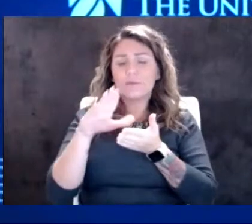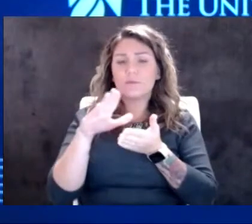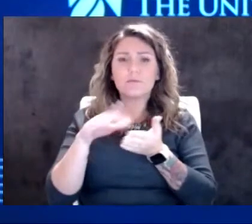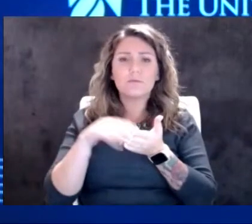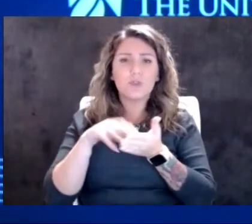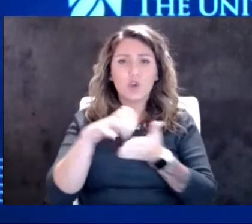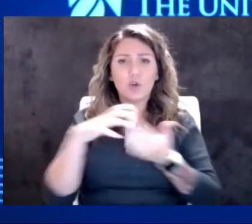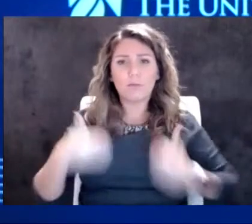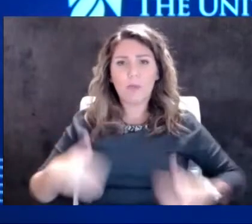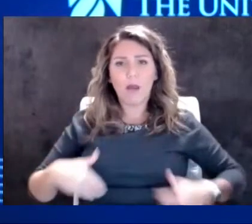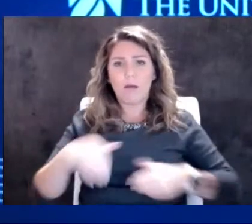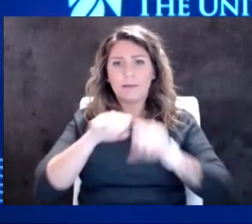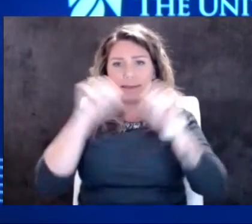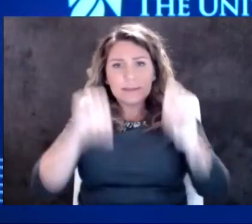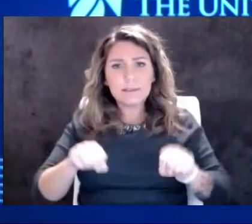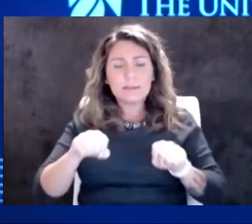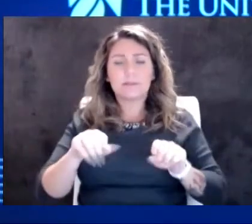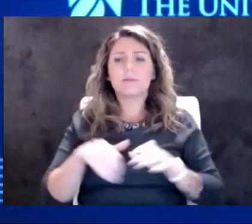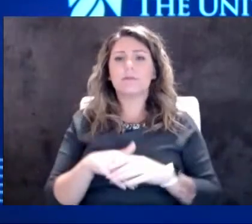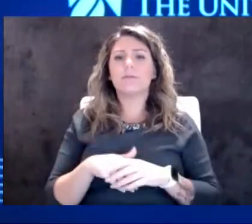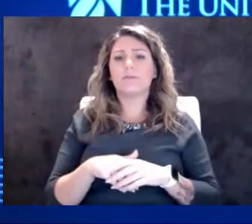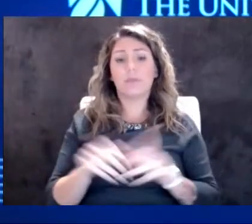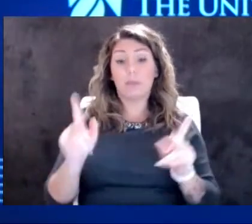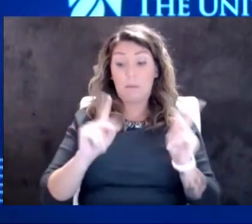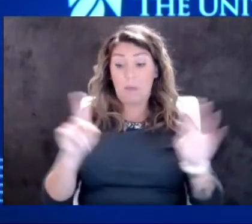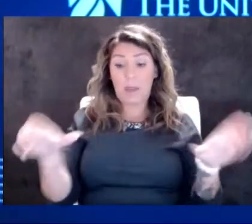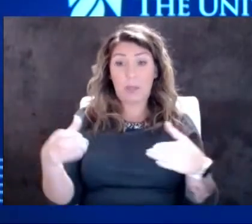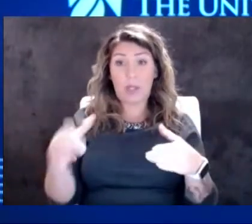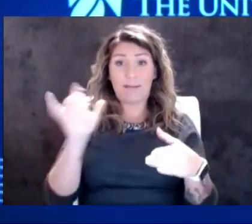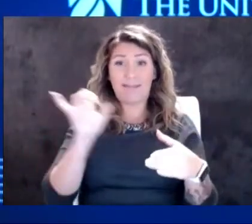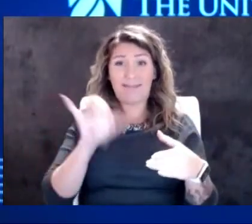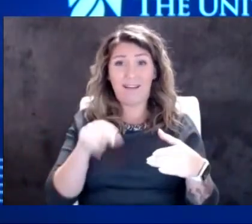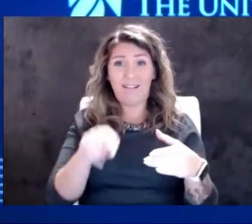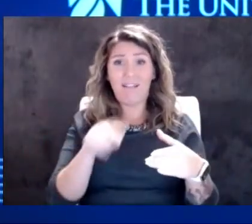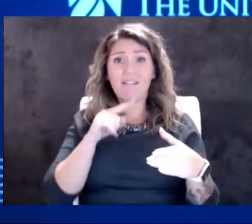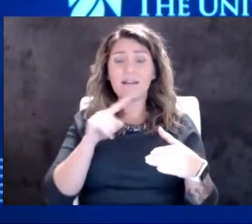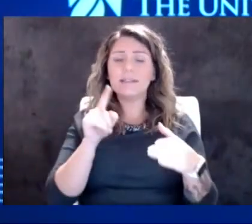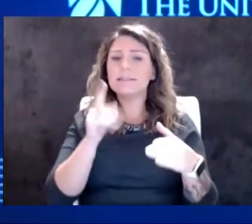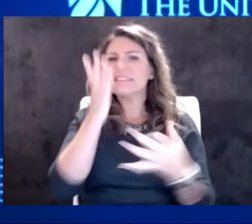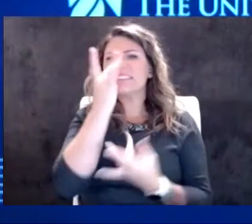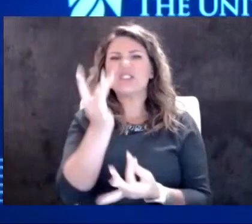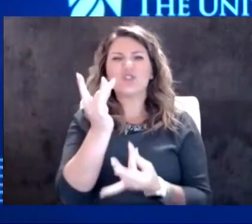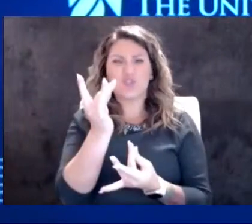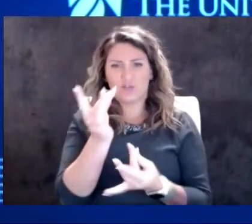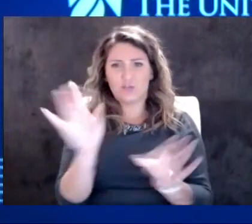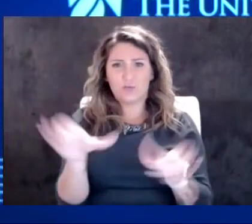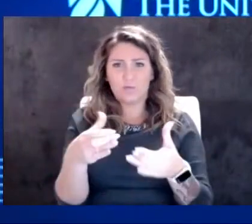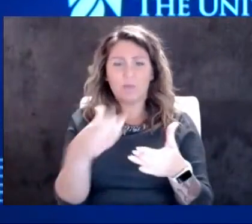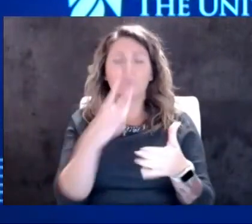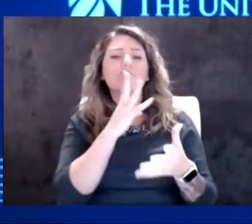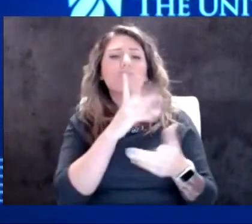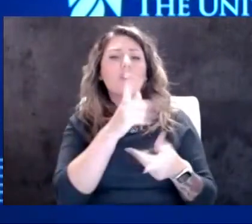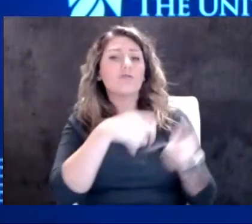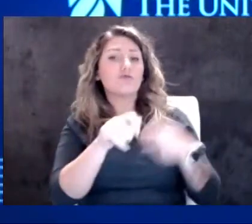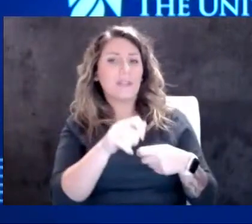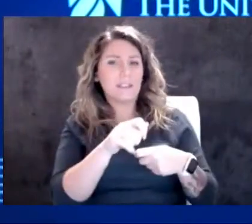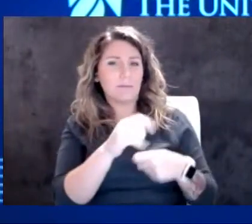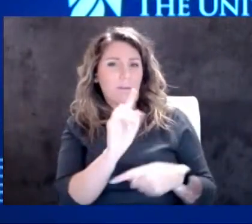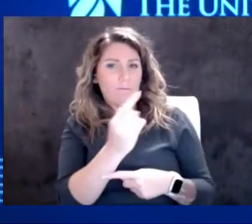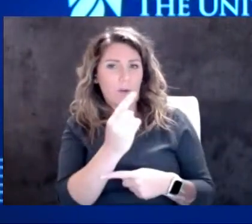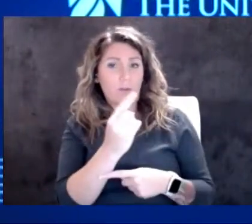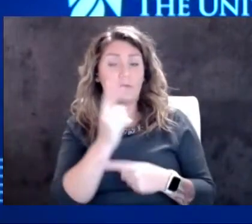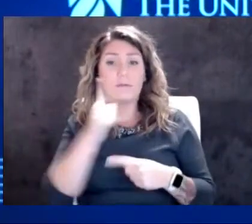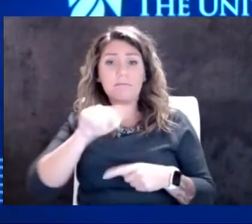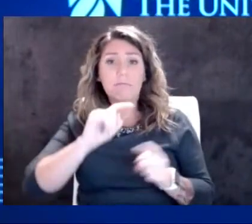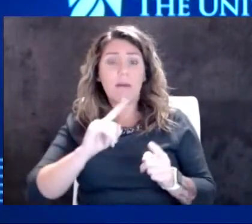think this population, it's an interesting population. I'm going to talk about the transplants for just a minute. They live in fear